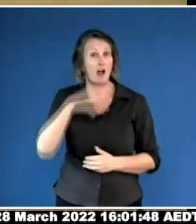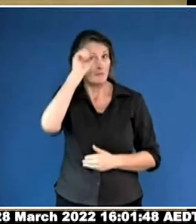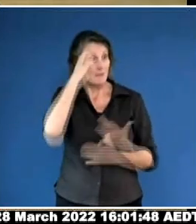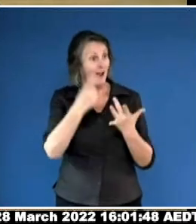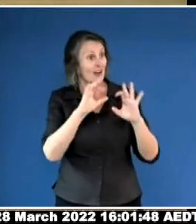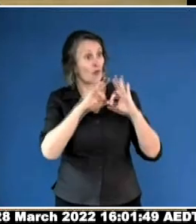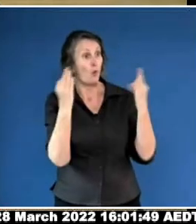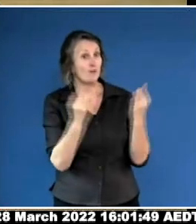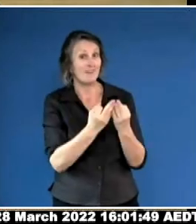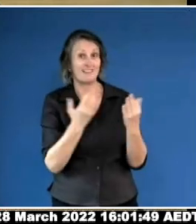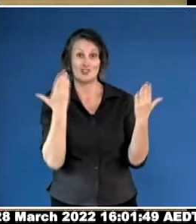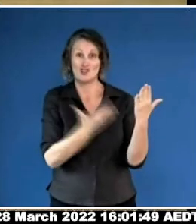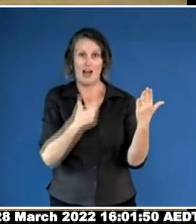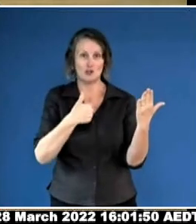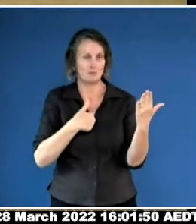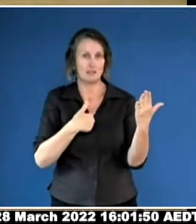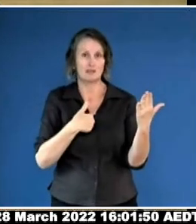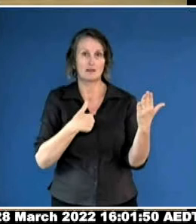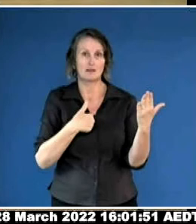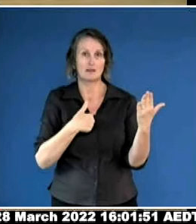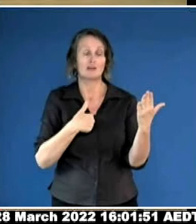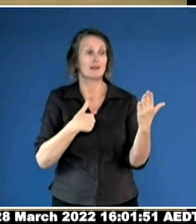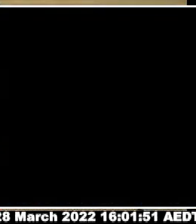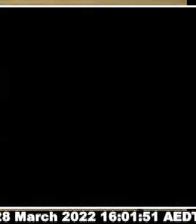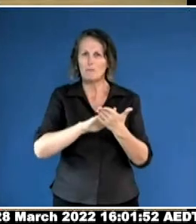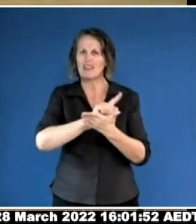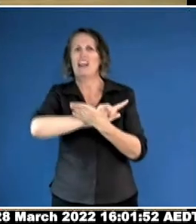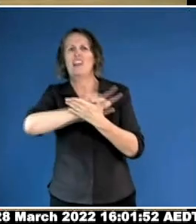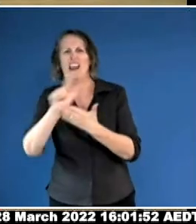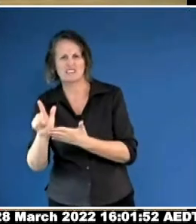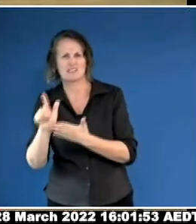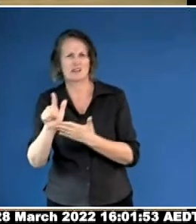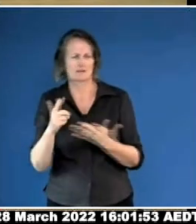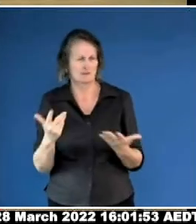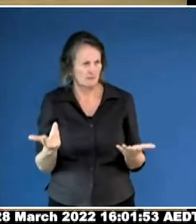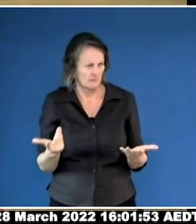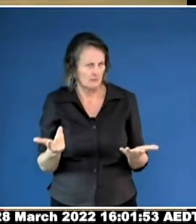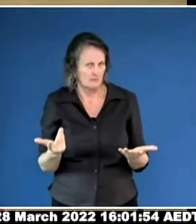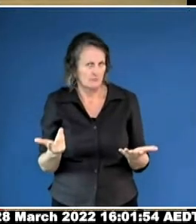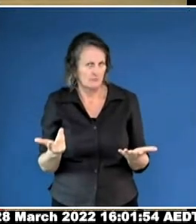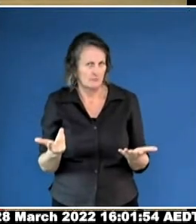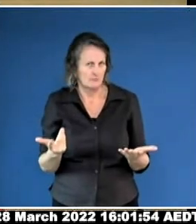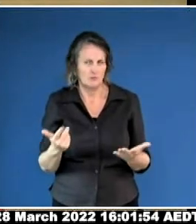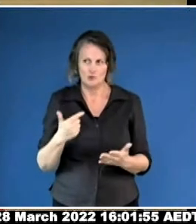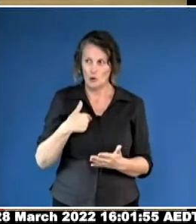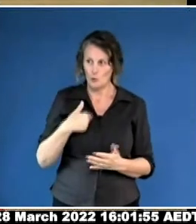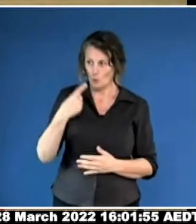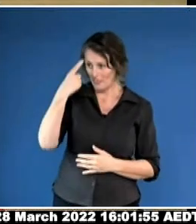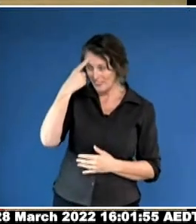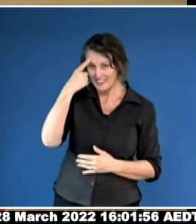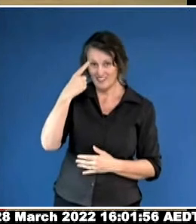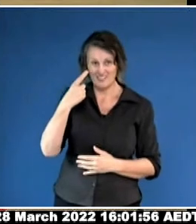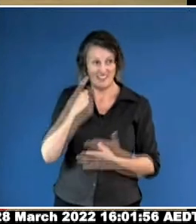was sending me invoices 3 months after the service was provided. If this is a problem for one person, imagine how much this would